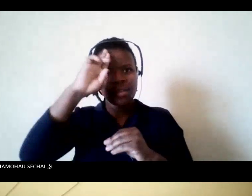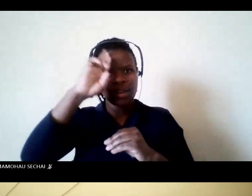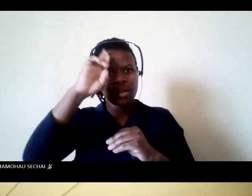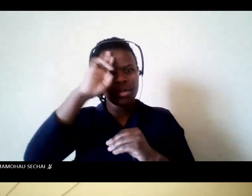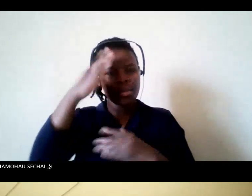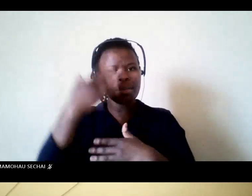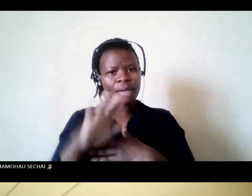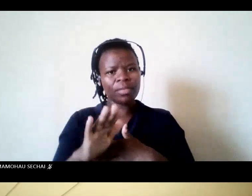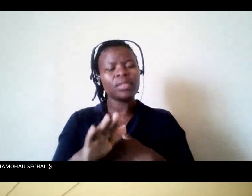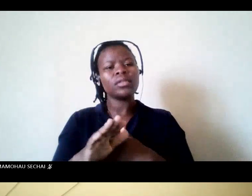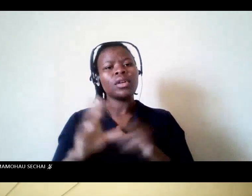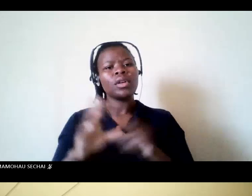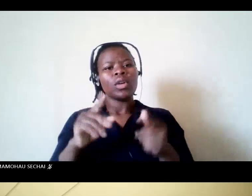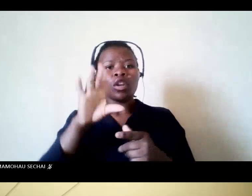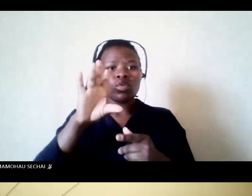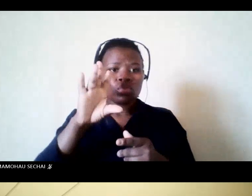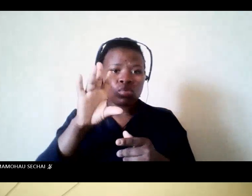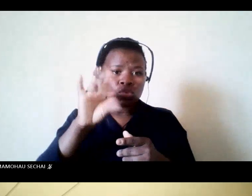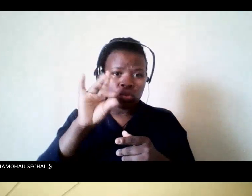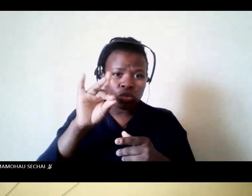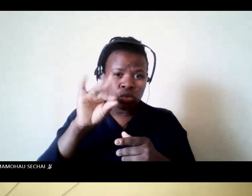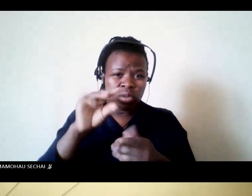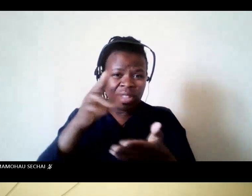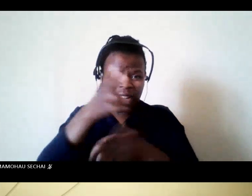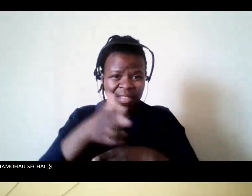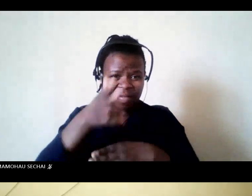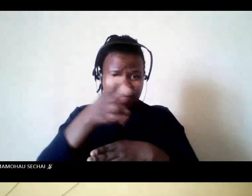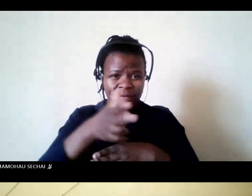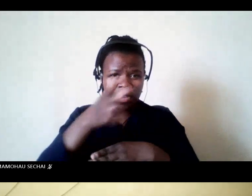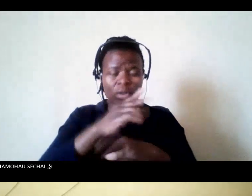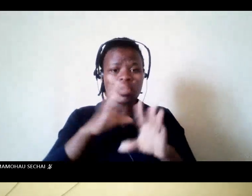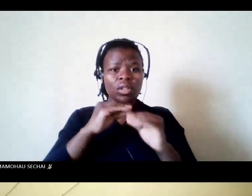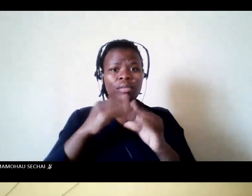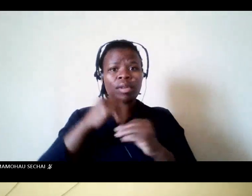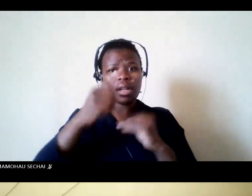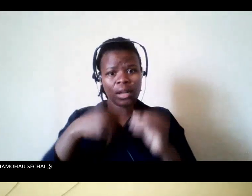Tuesday videos, we talked about this